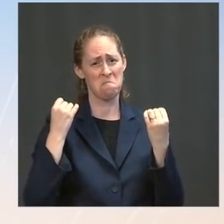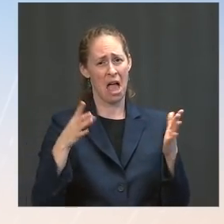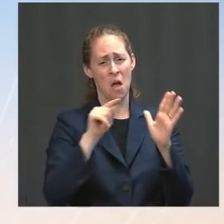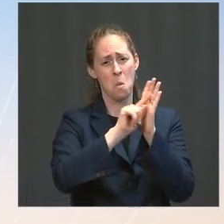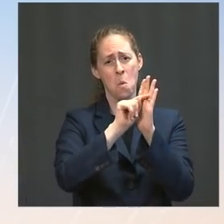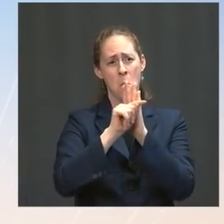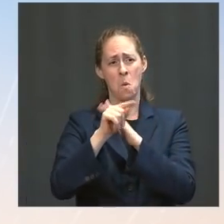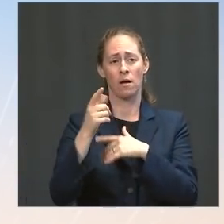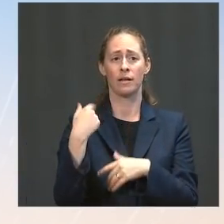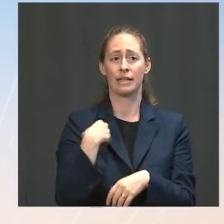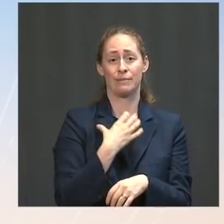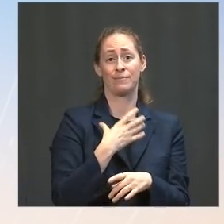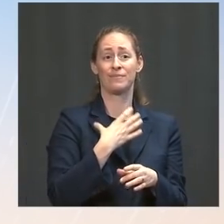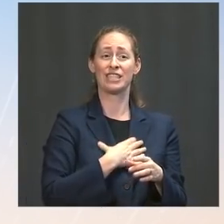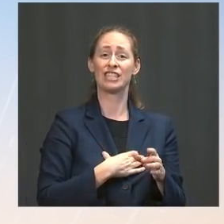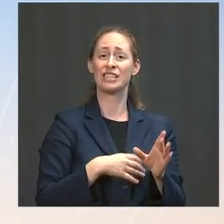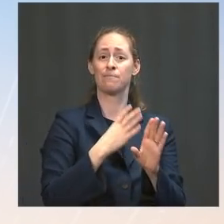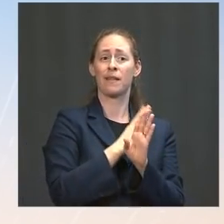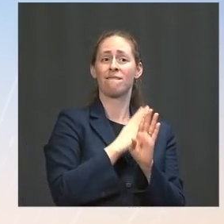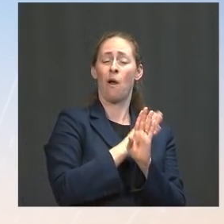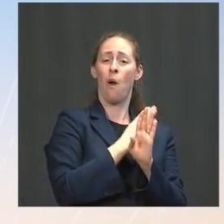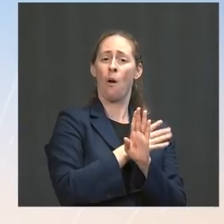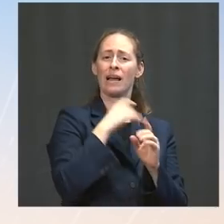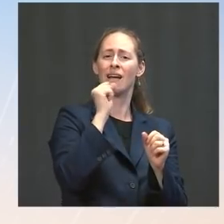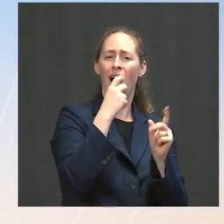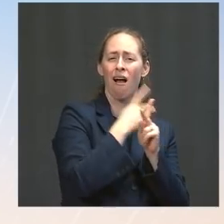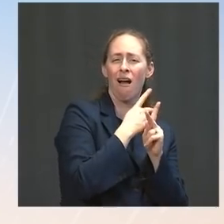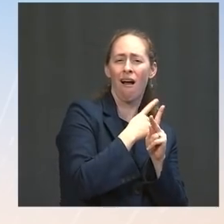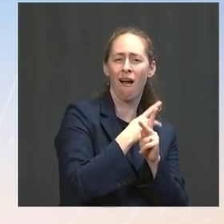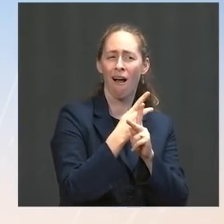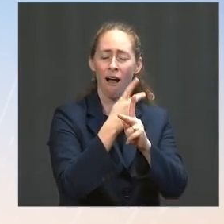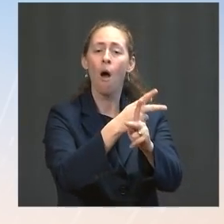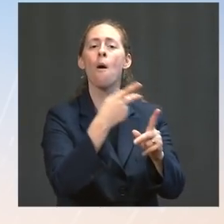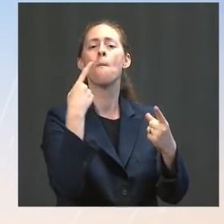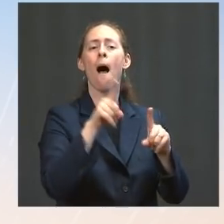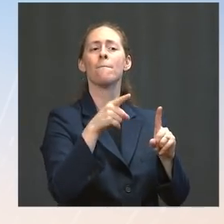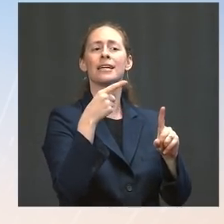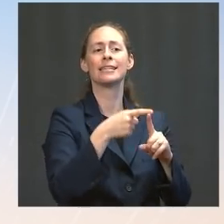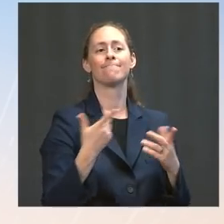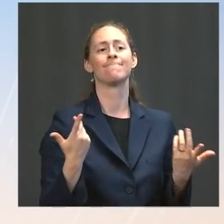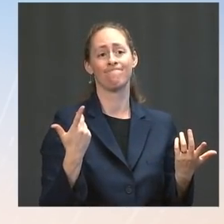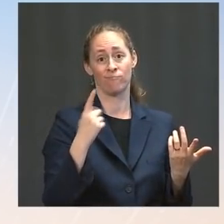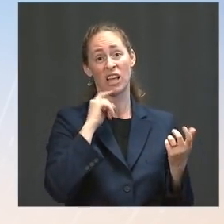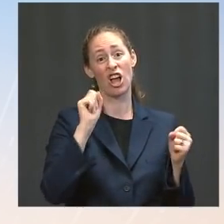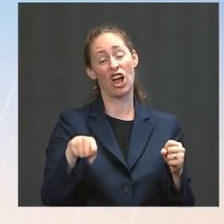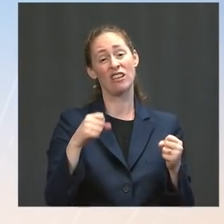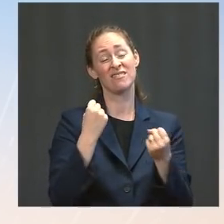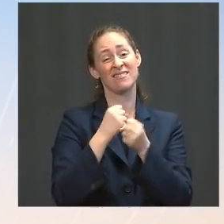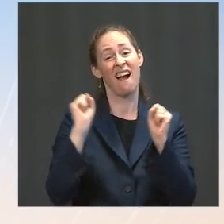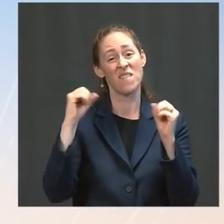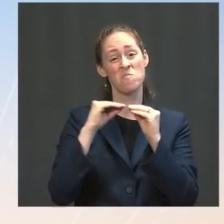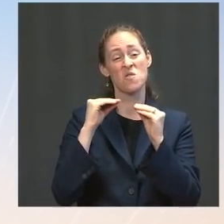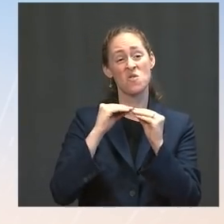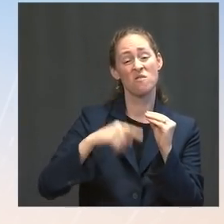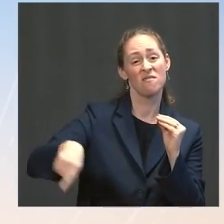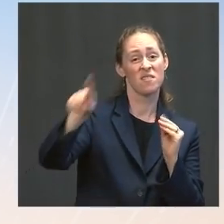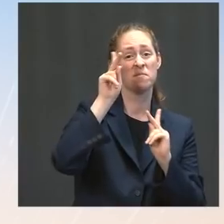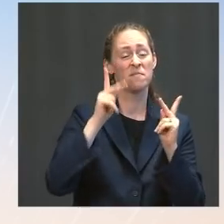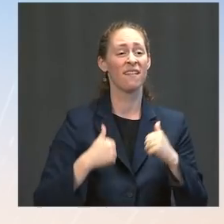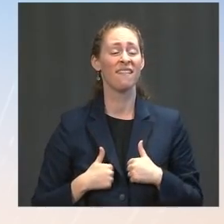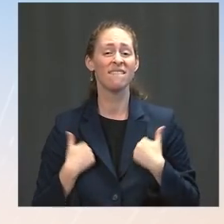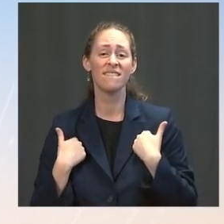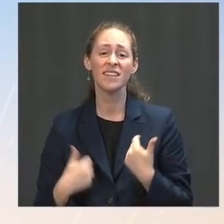for other programs, whether they are American citizens. Our objective is to provide, to do that in as safe a manner as